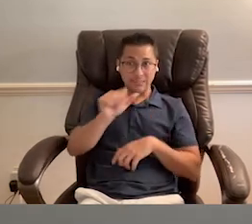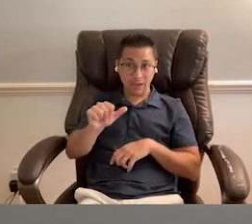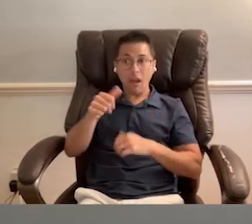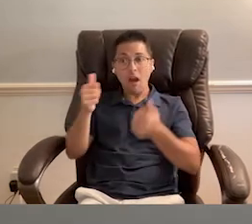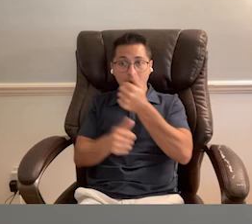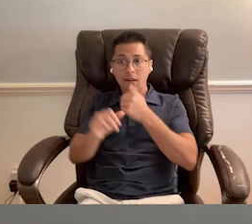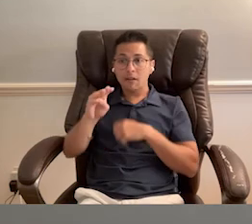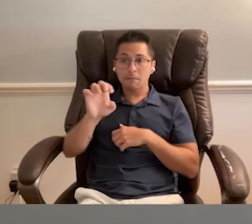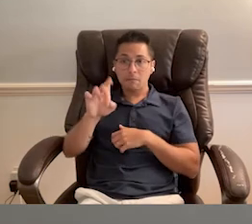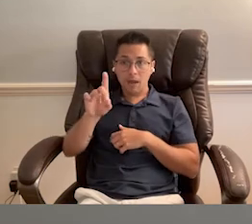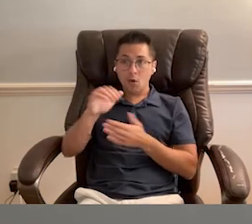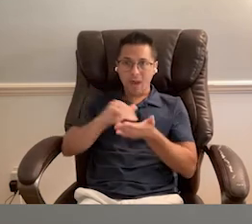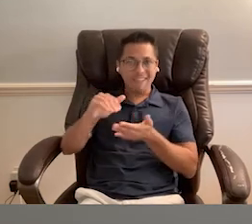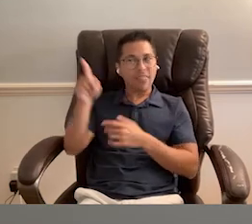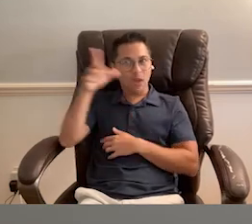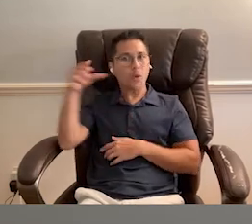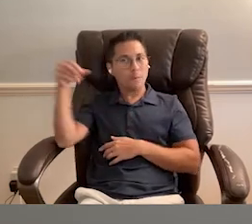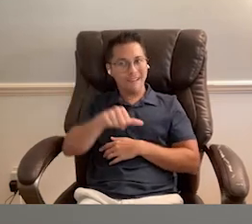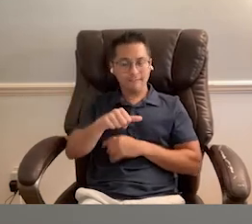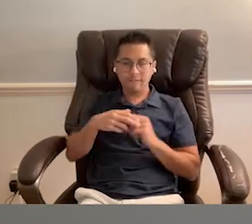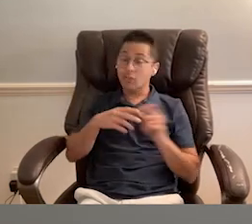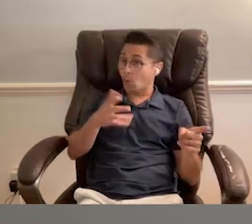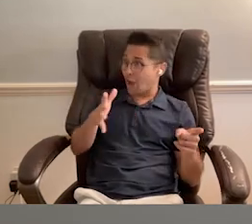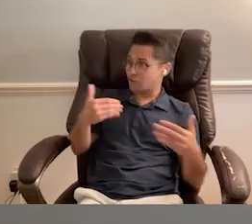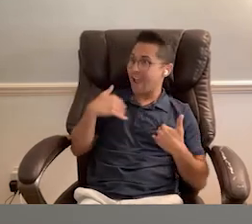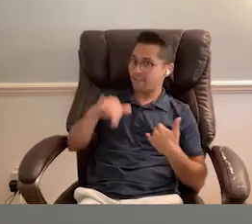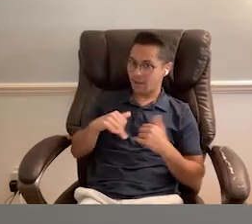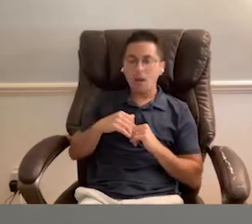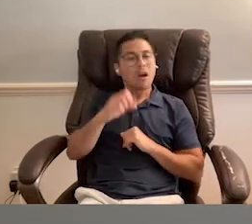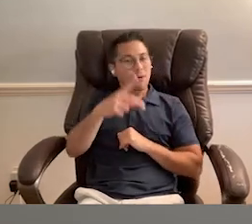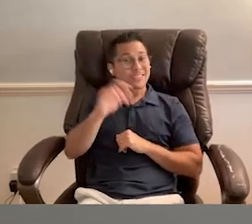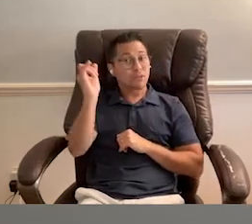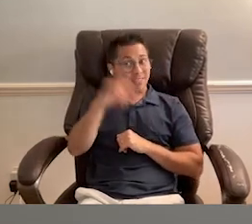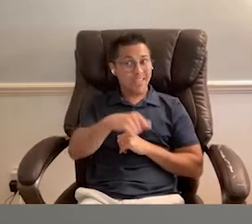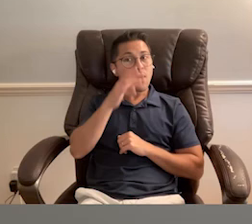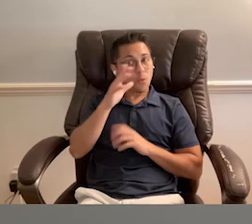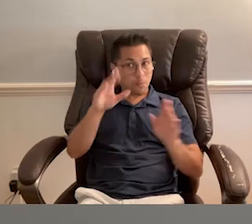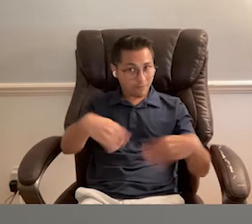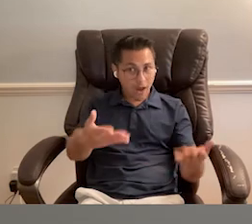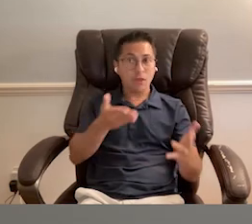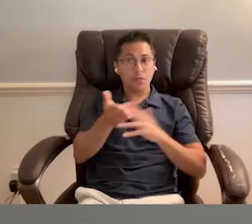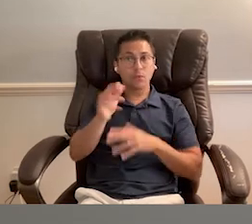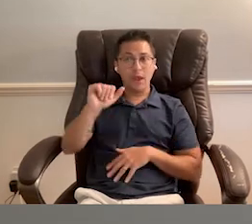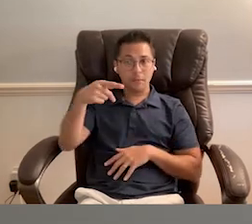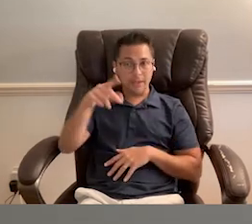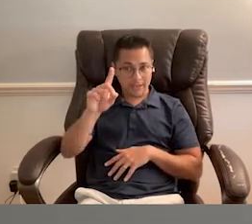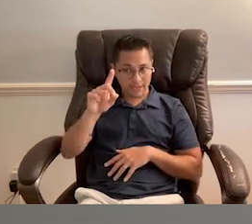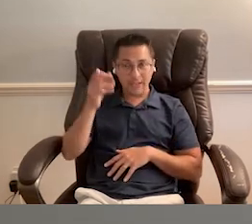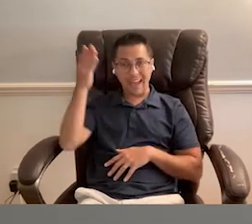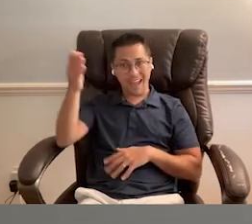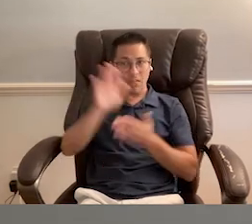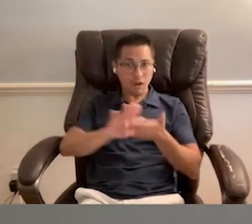Med waiver, they will pay for it. I don't know what the diagnosis. He actually has it already. Okay, so that will be provided through APD at the college